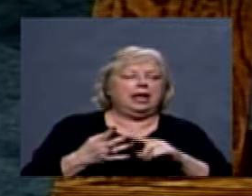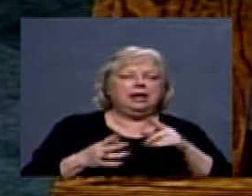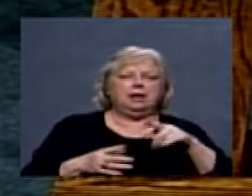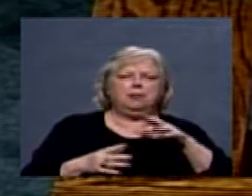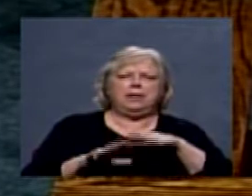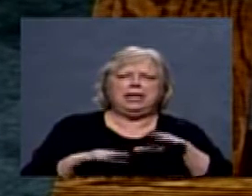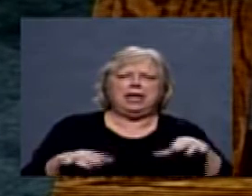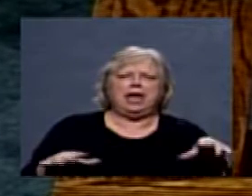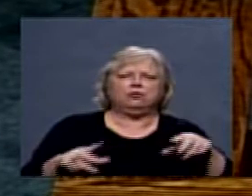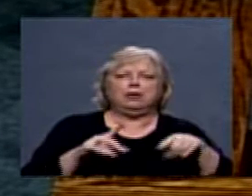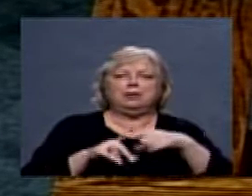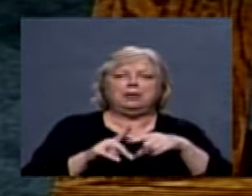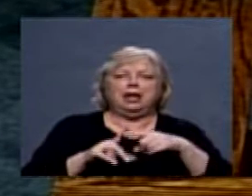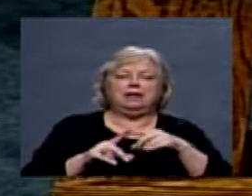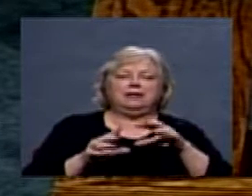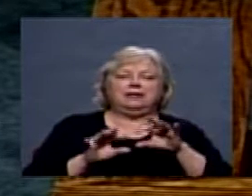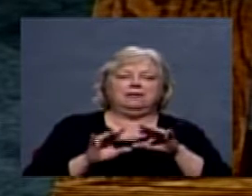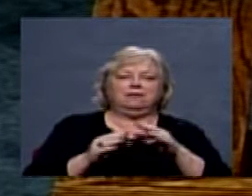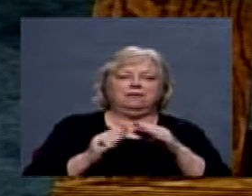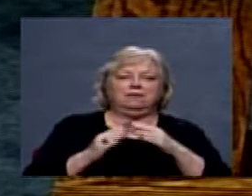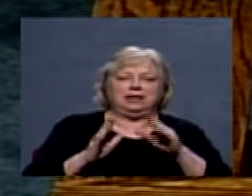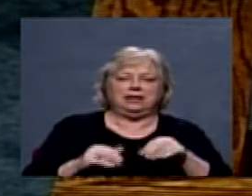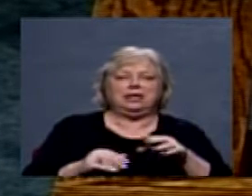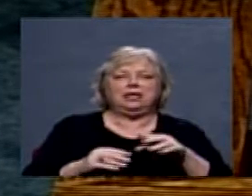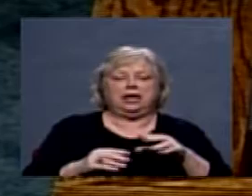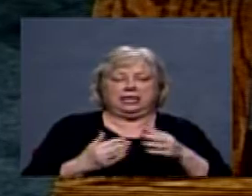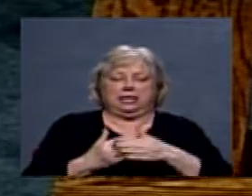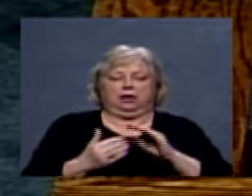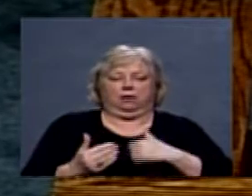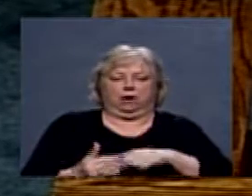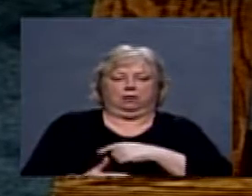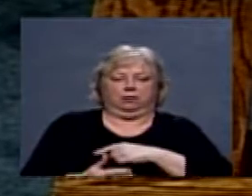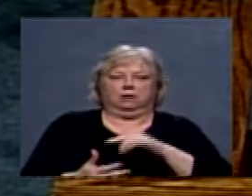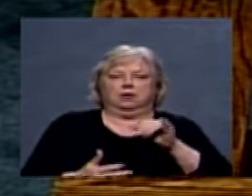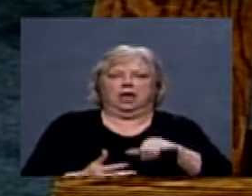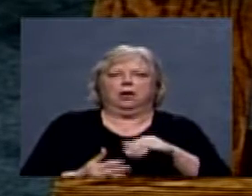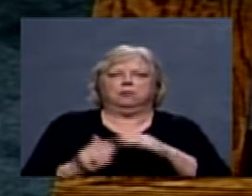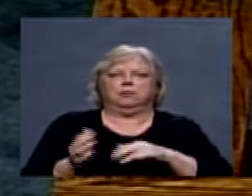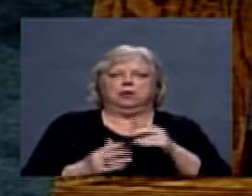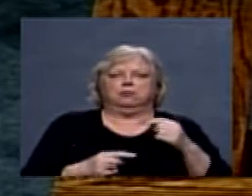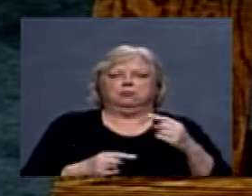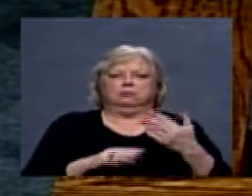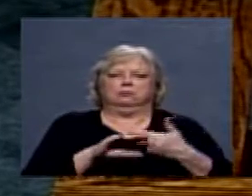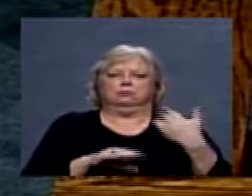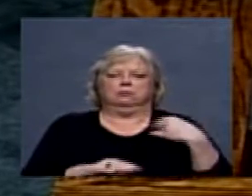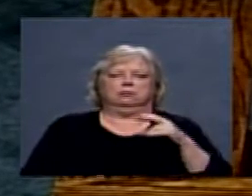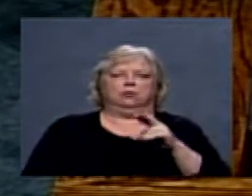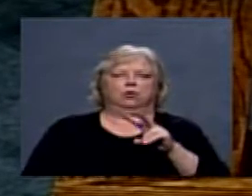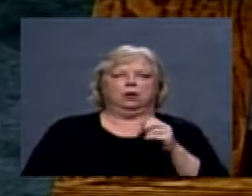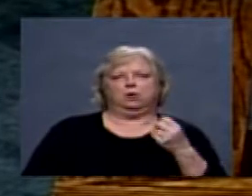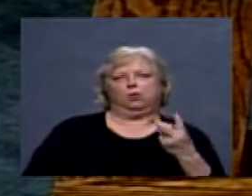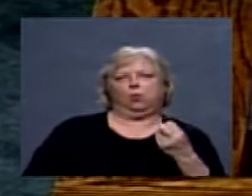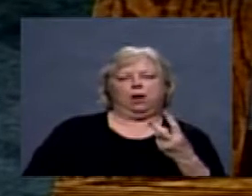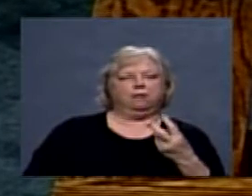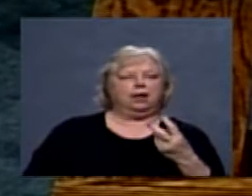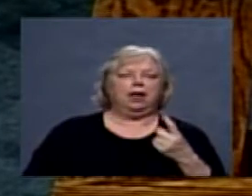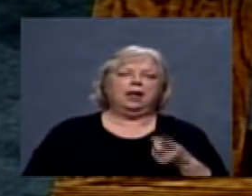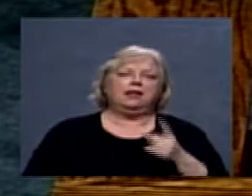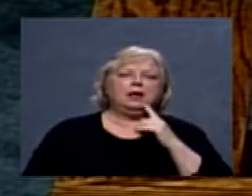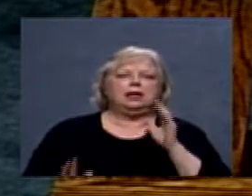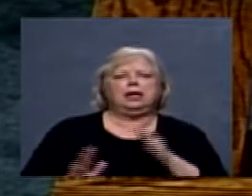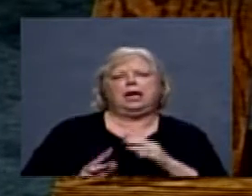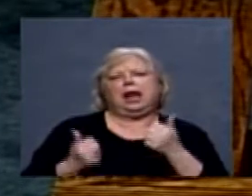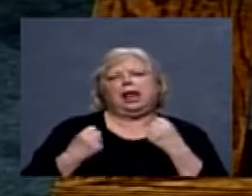well. Pediatrics Plus was built in 2012, and this year we've seen vandalism to their little athletic